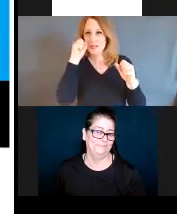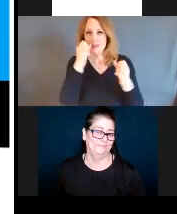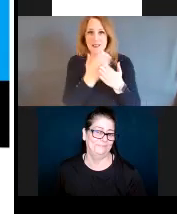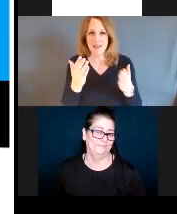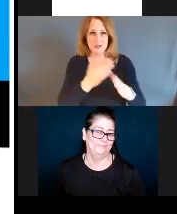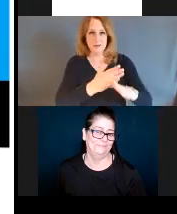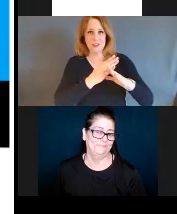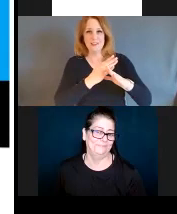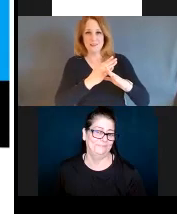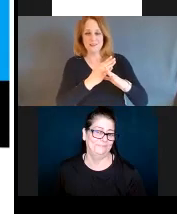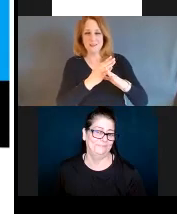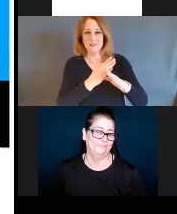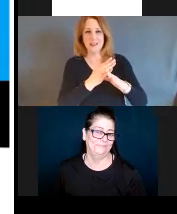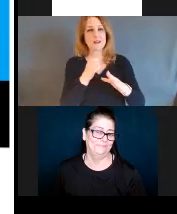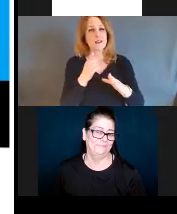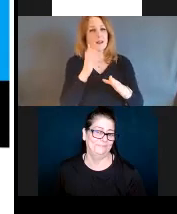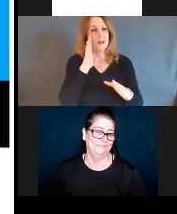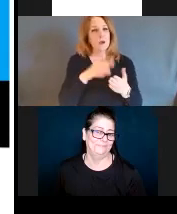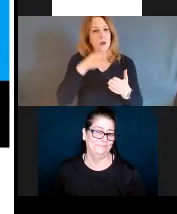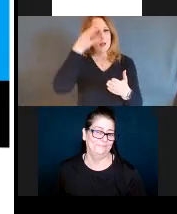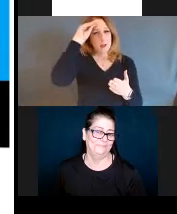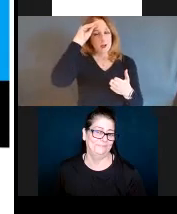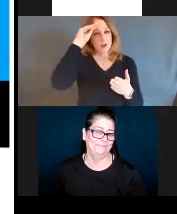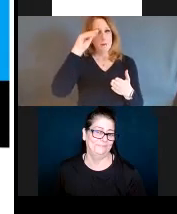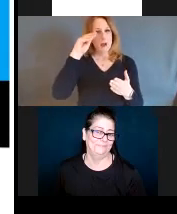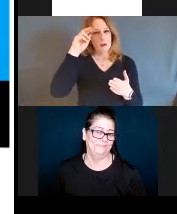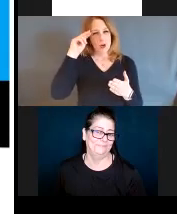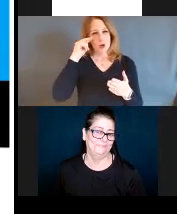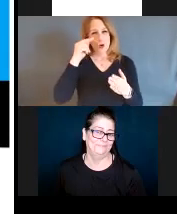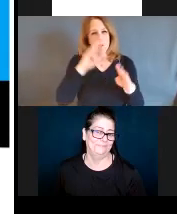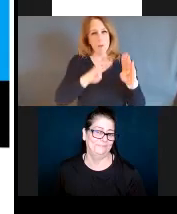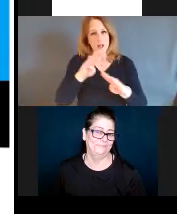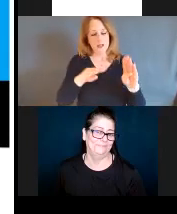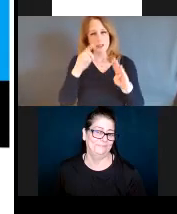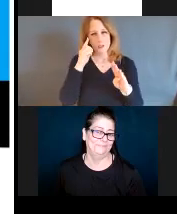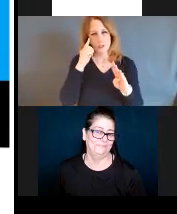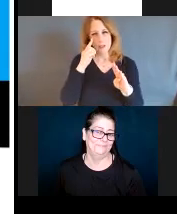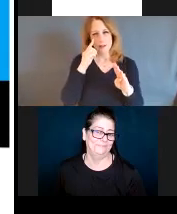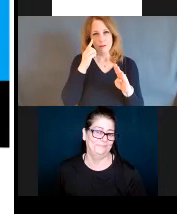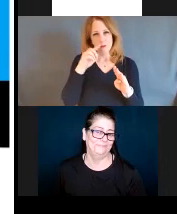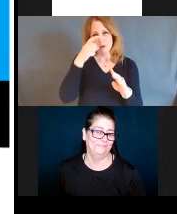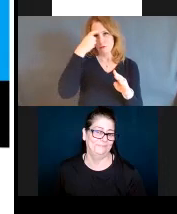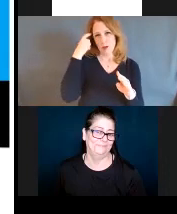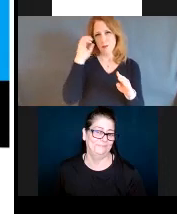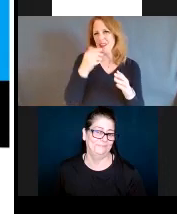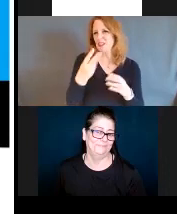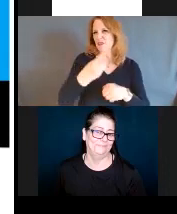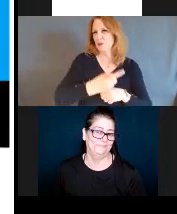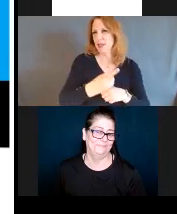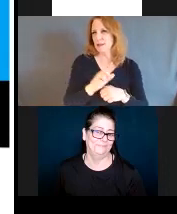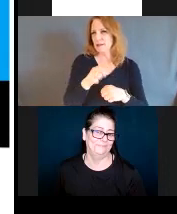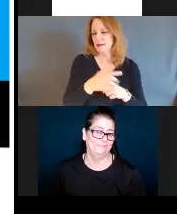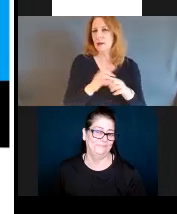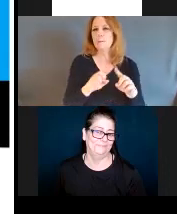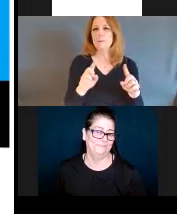us. You will learn about the neurobiology of trauma in a few days and the amazing ways our